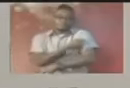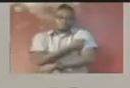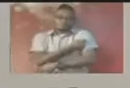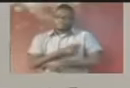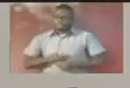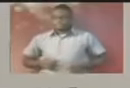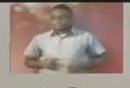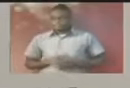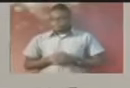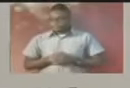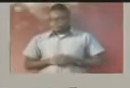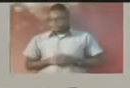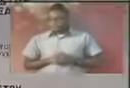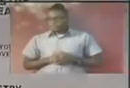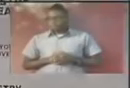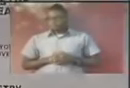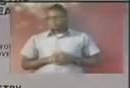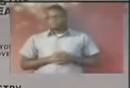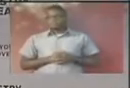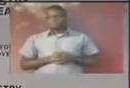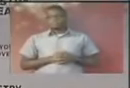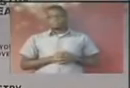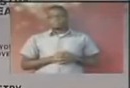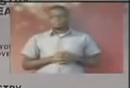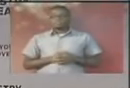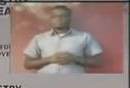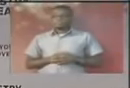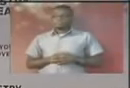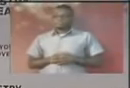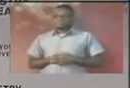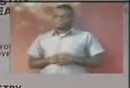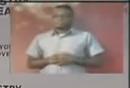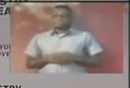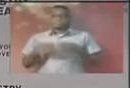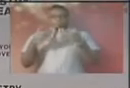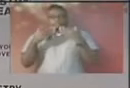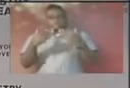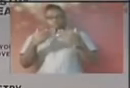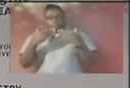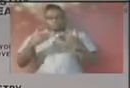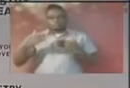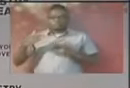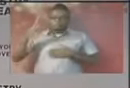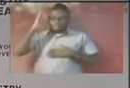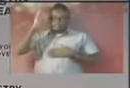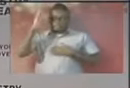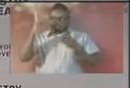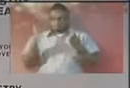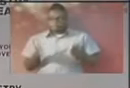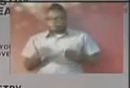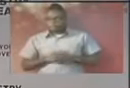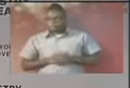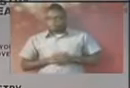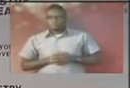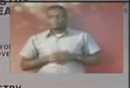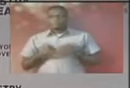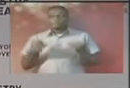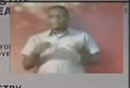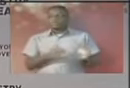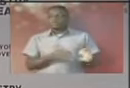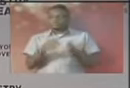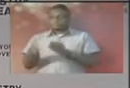I'm sure you will be receiving many questions. Thank you very much, Professor Montai. We welcome back Nurse